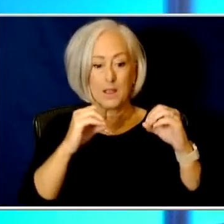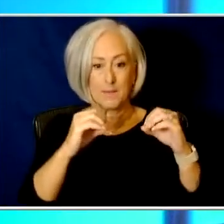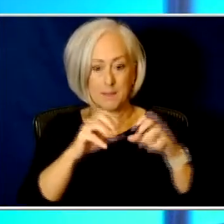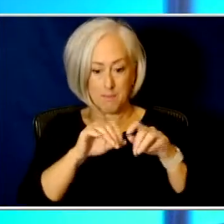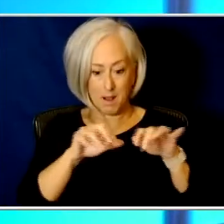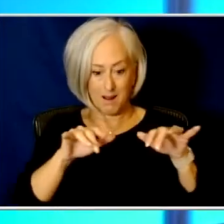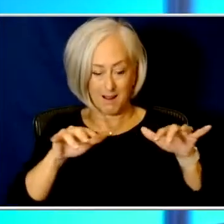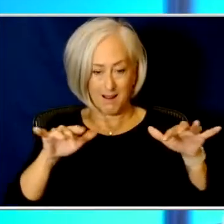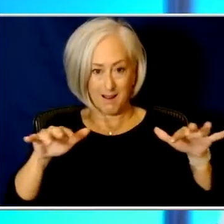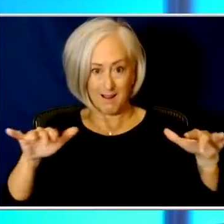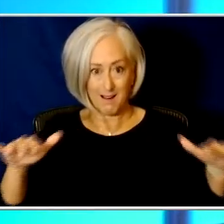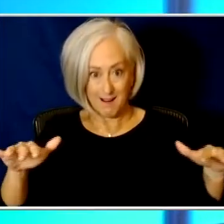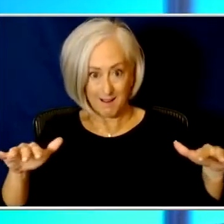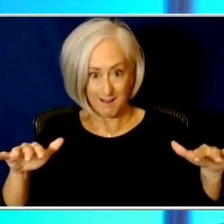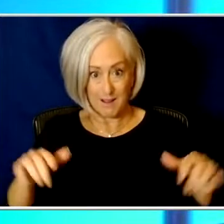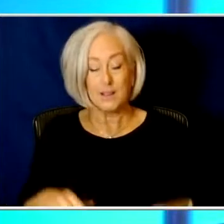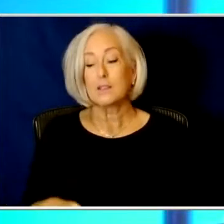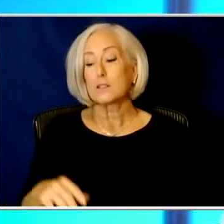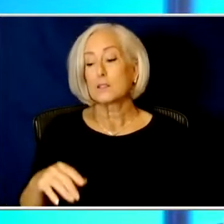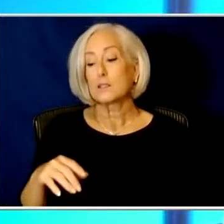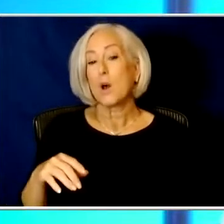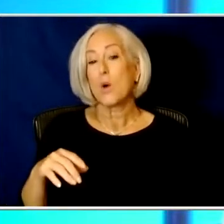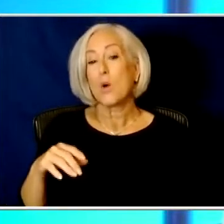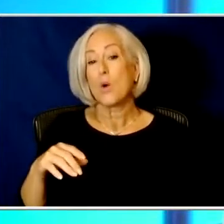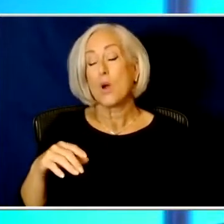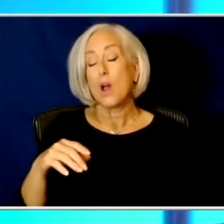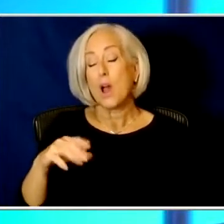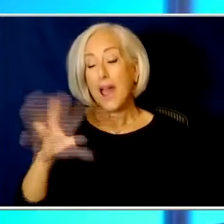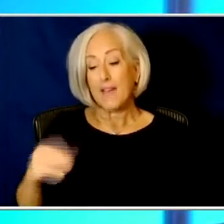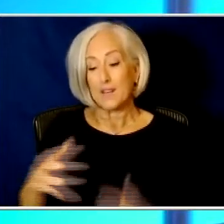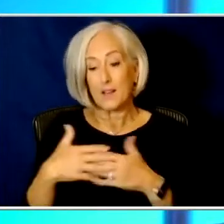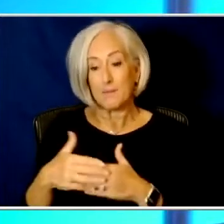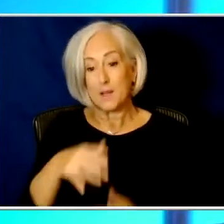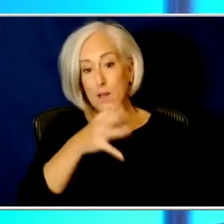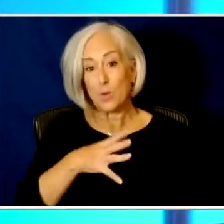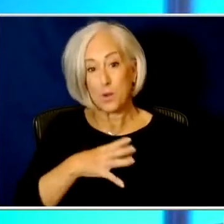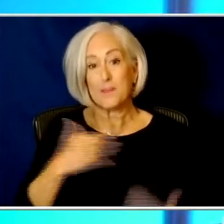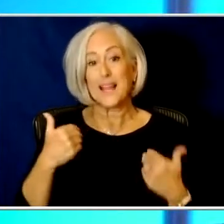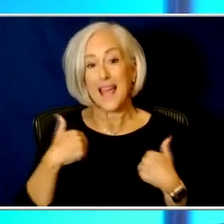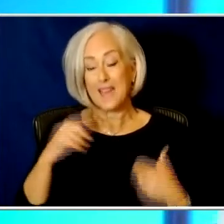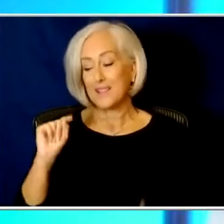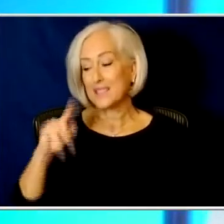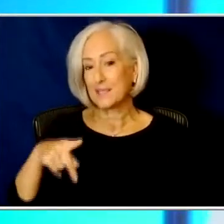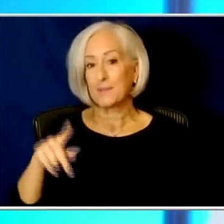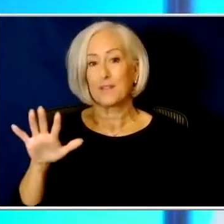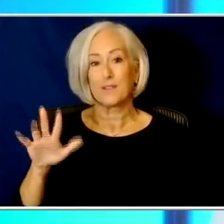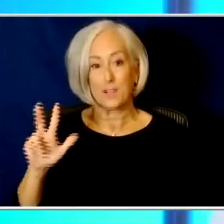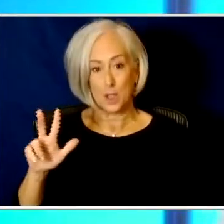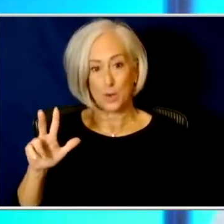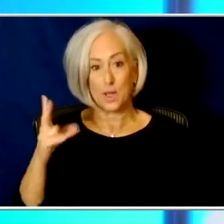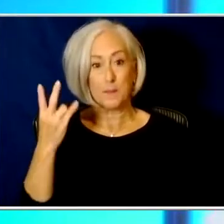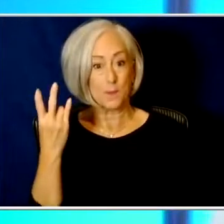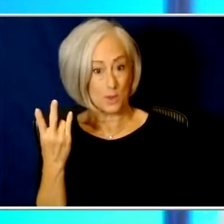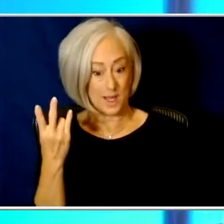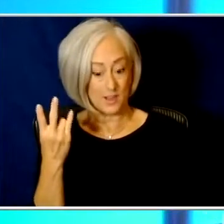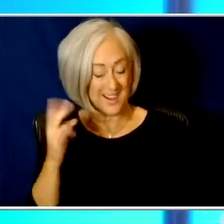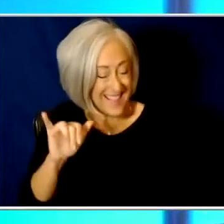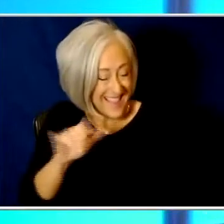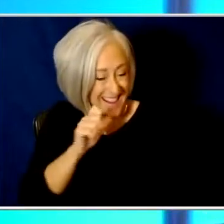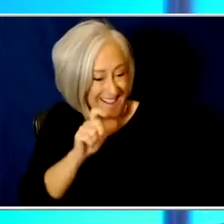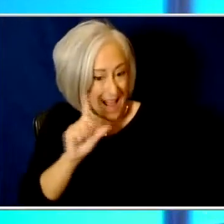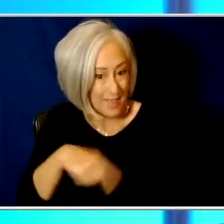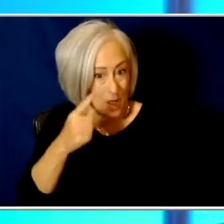P53 mutation. So that can make them at an increased risk of getting the cancer. But P53 is not the only gene that is linked to